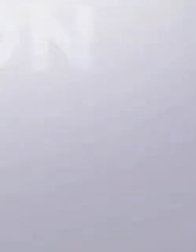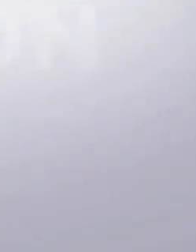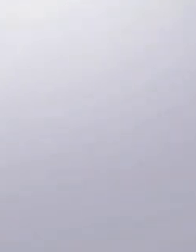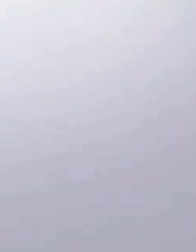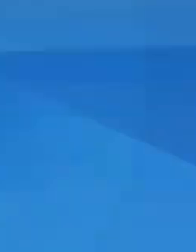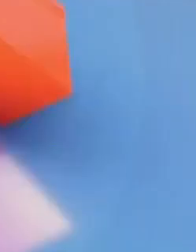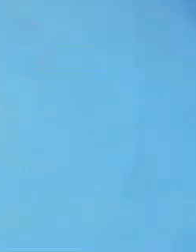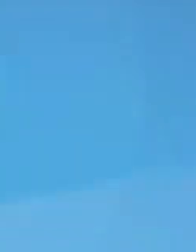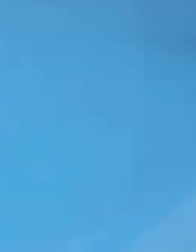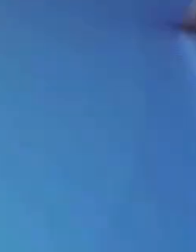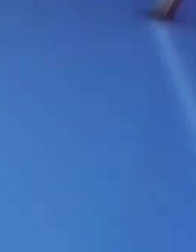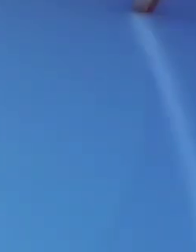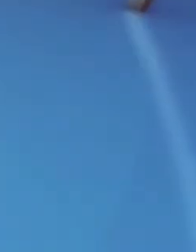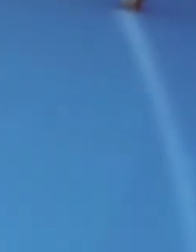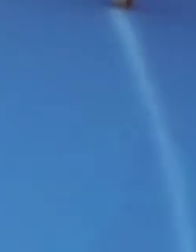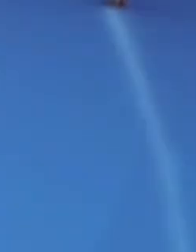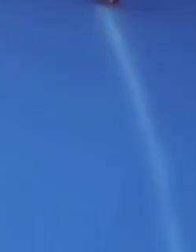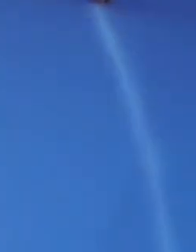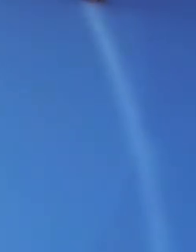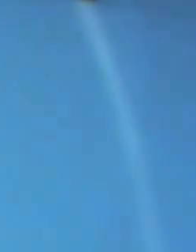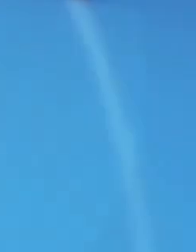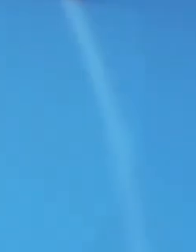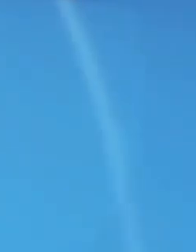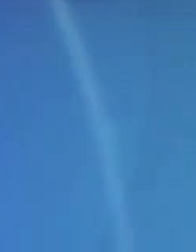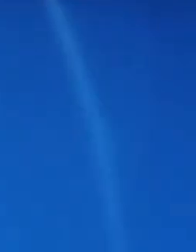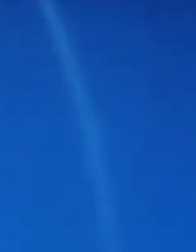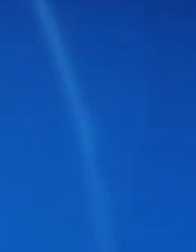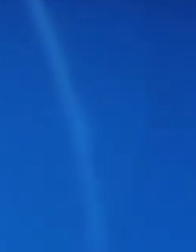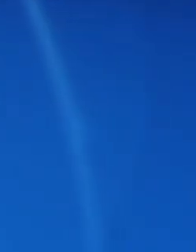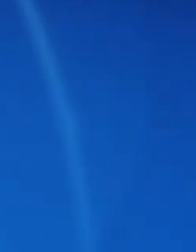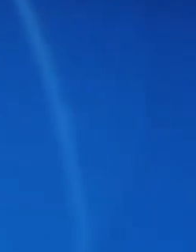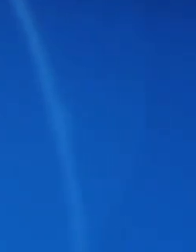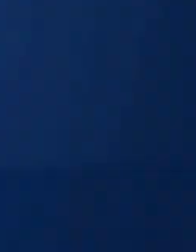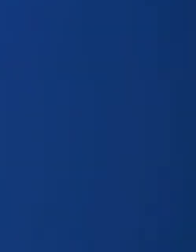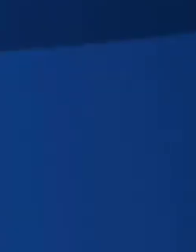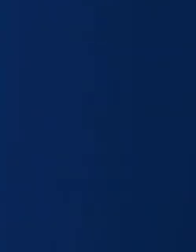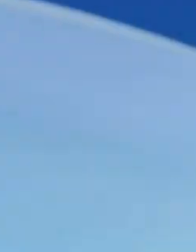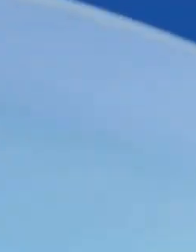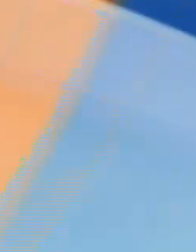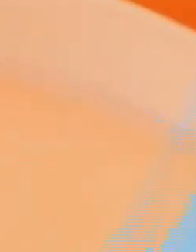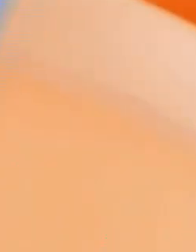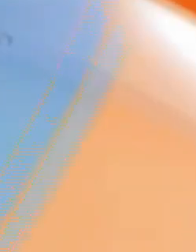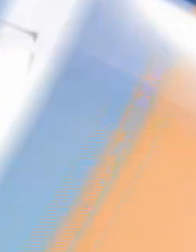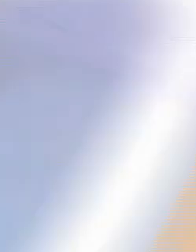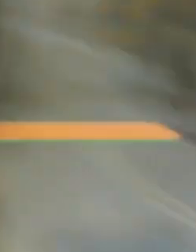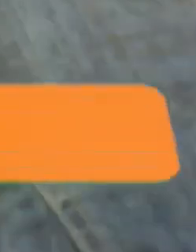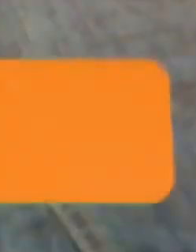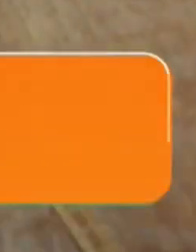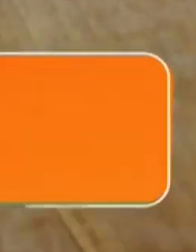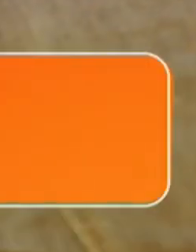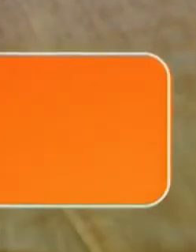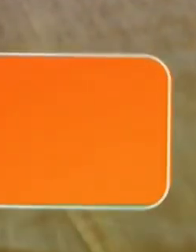Tamsaasa barnoota televezyiinii walta'iinsa Addis Miidiyaa Neetworkii fi biiroo barnootaa magaalaa Finfinneen qophaa'e chaanaalii keenya AMN Pilaasiin isin bira